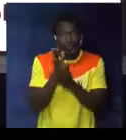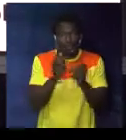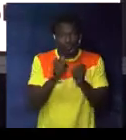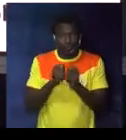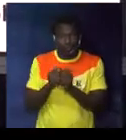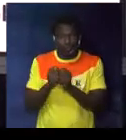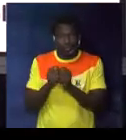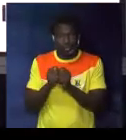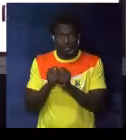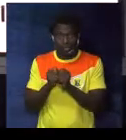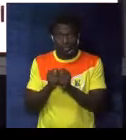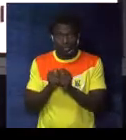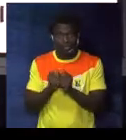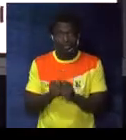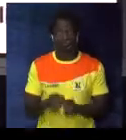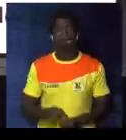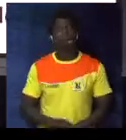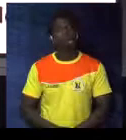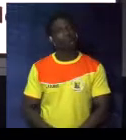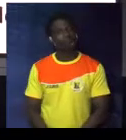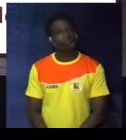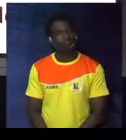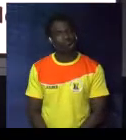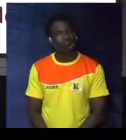do the correction together.